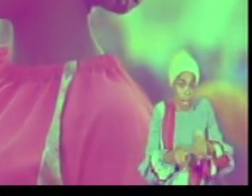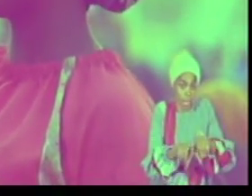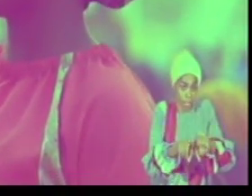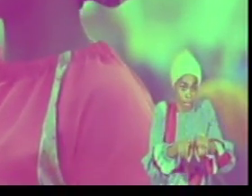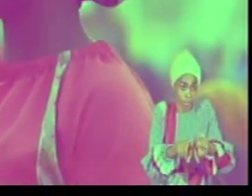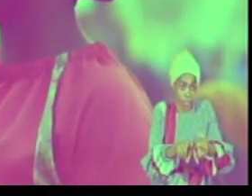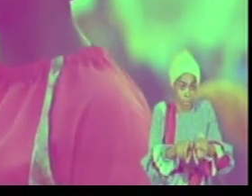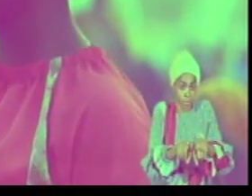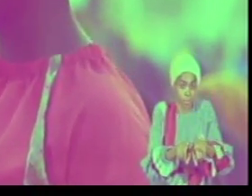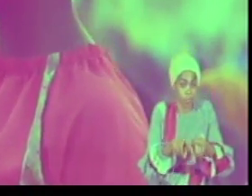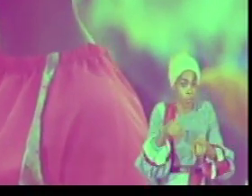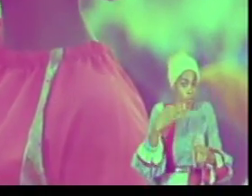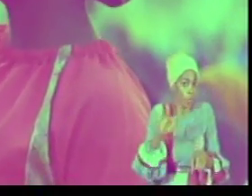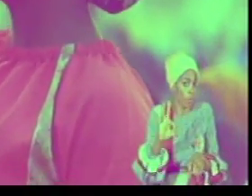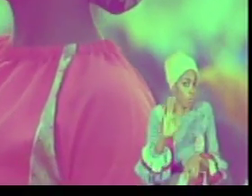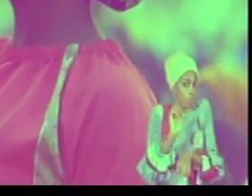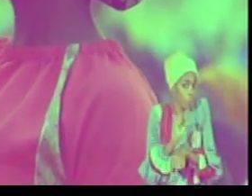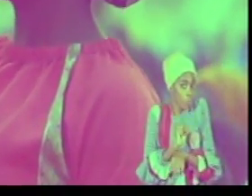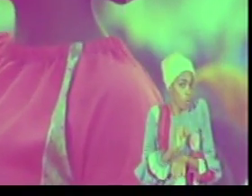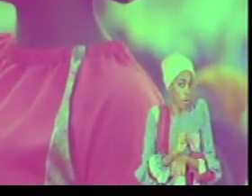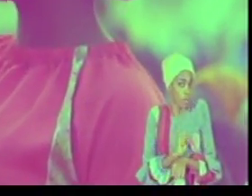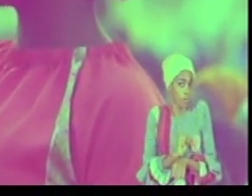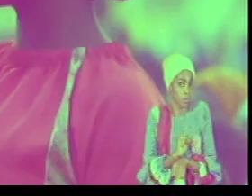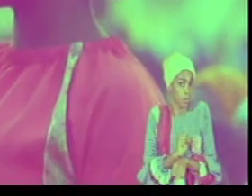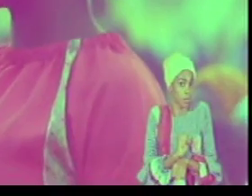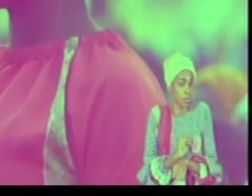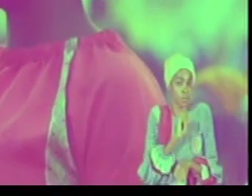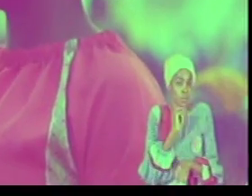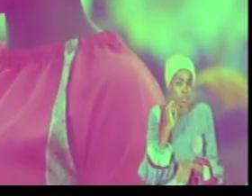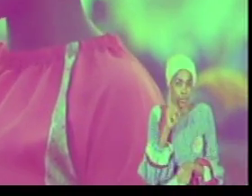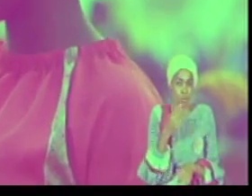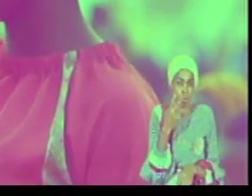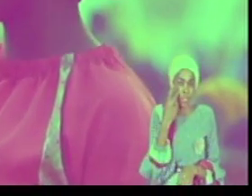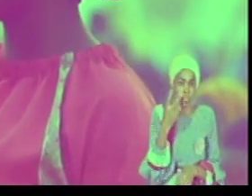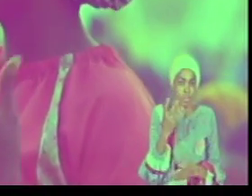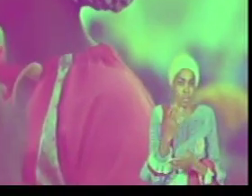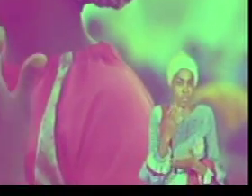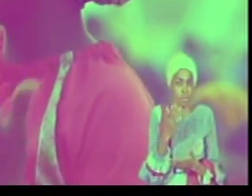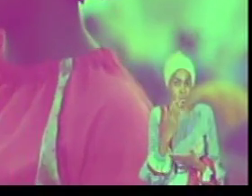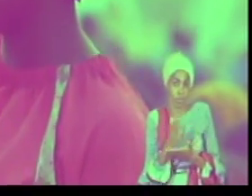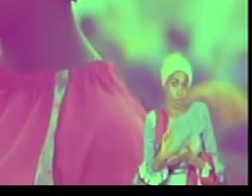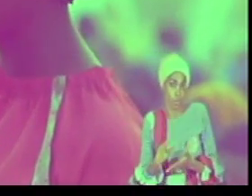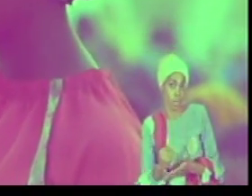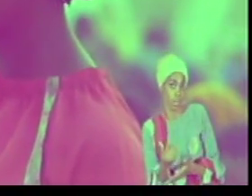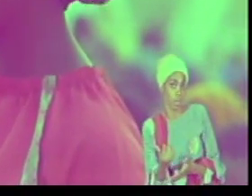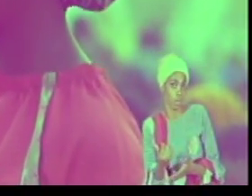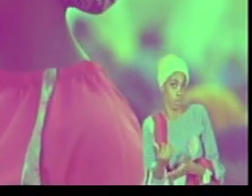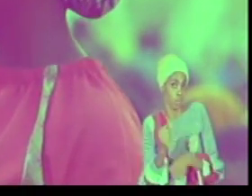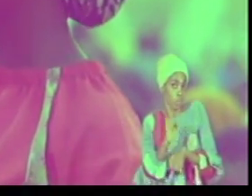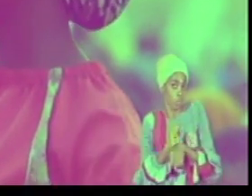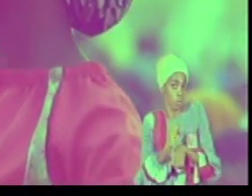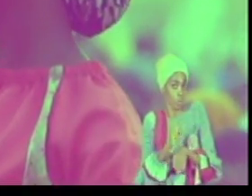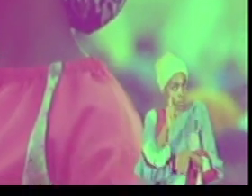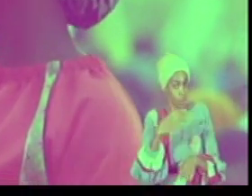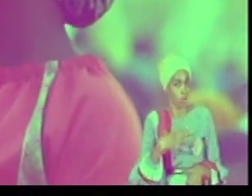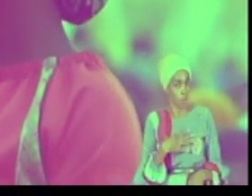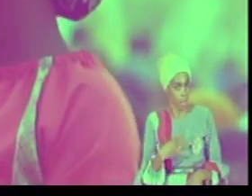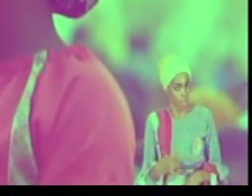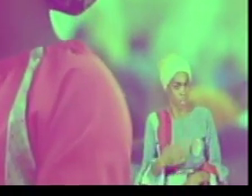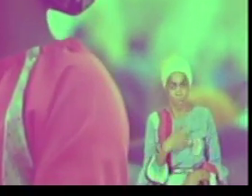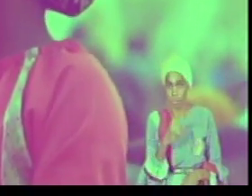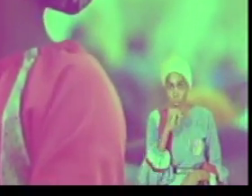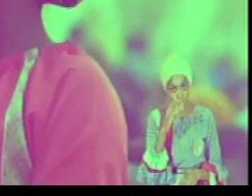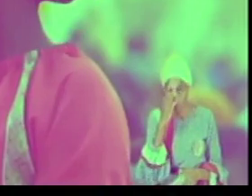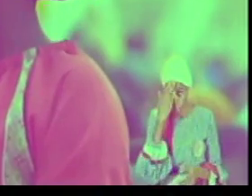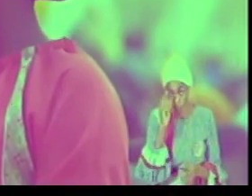of professionalism, you see someone else's work that you like, but you're not the one that do the work. Now, can you use